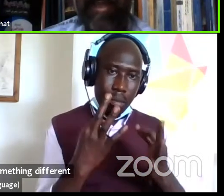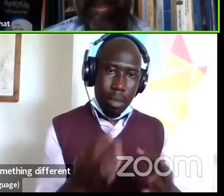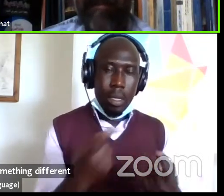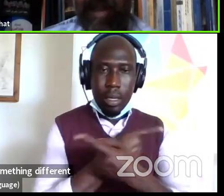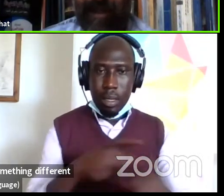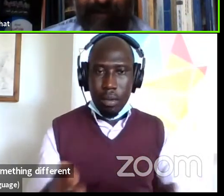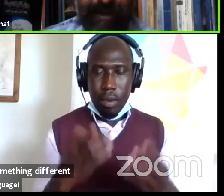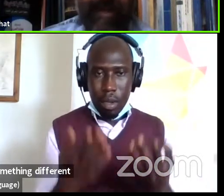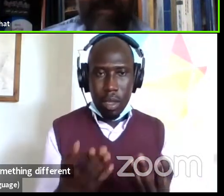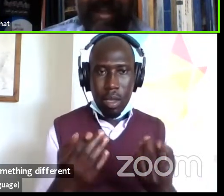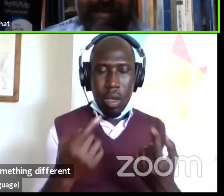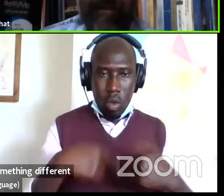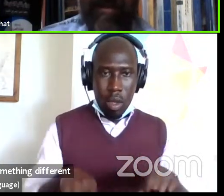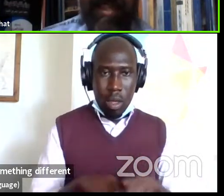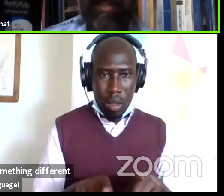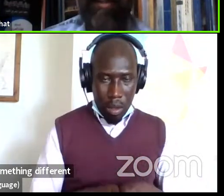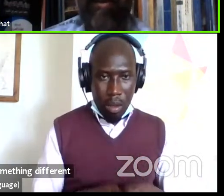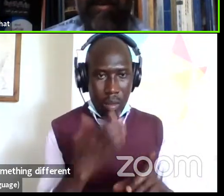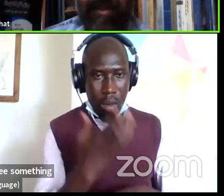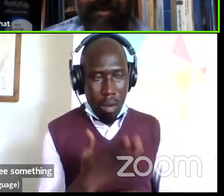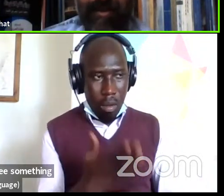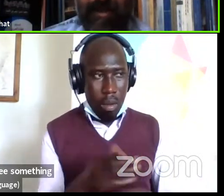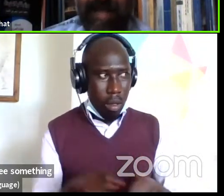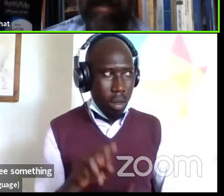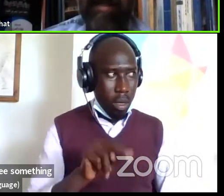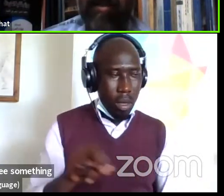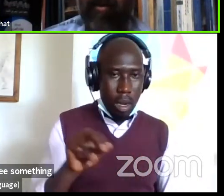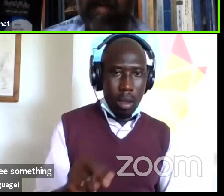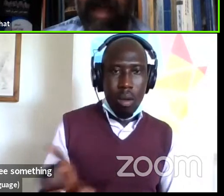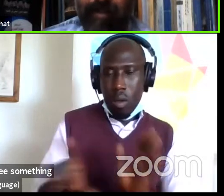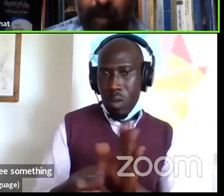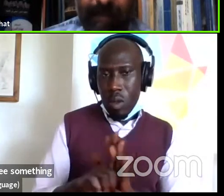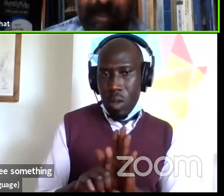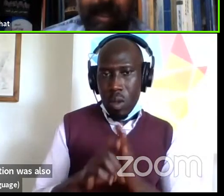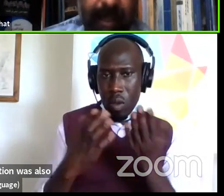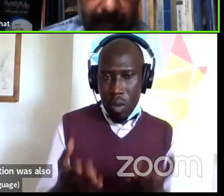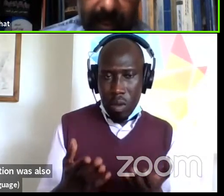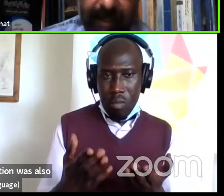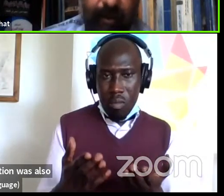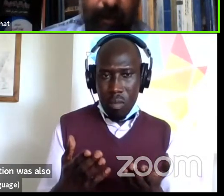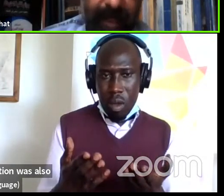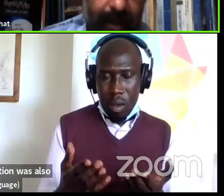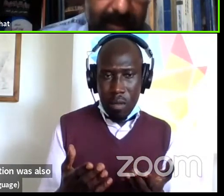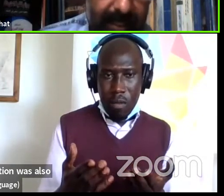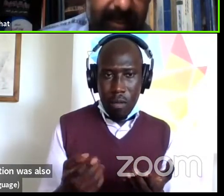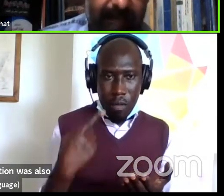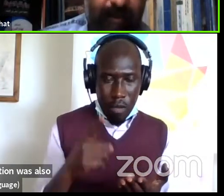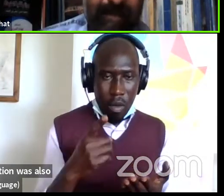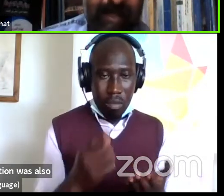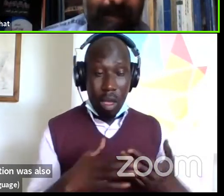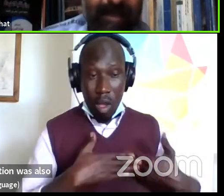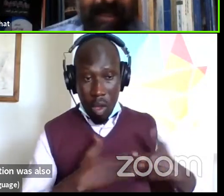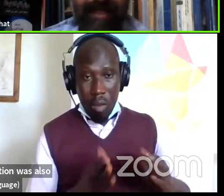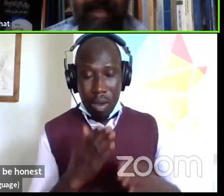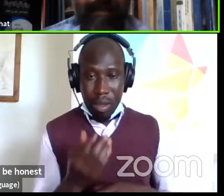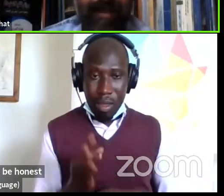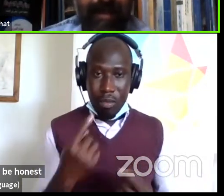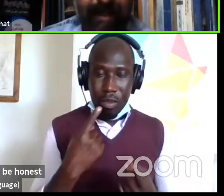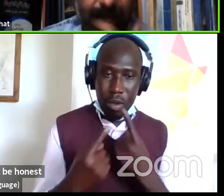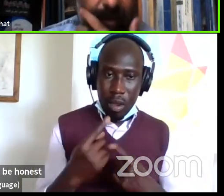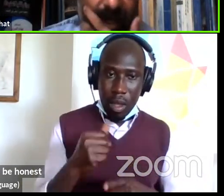And even if the national laws also respect this or manage perhaps to be honest, if we speak about